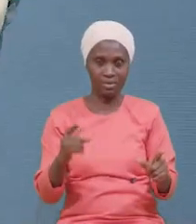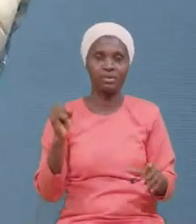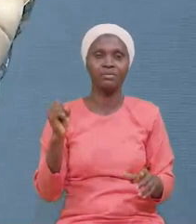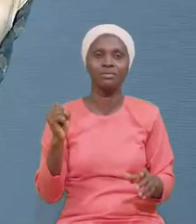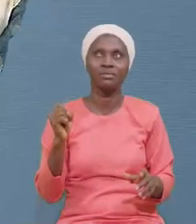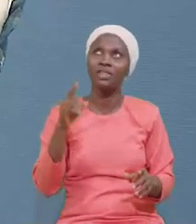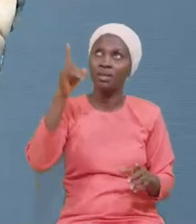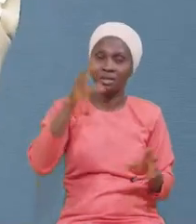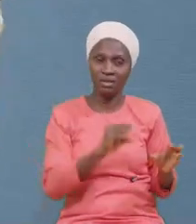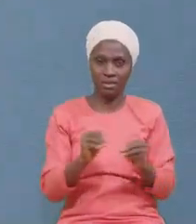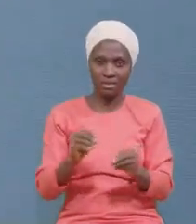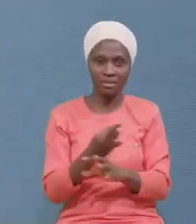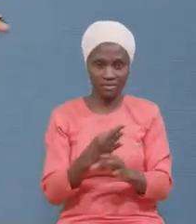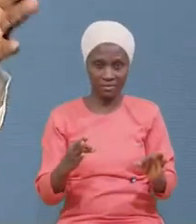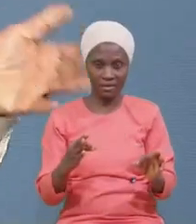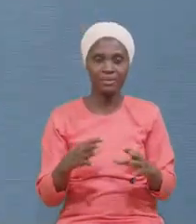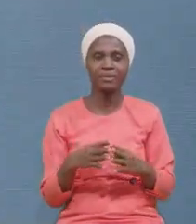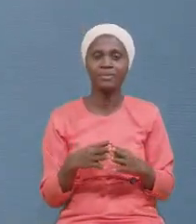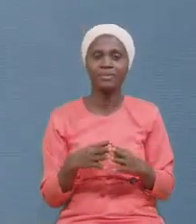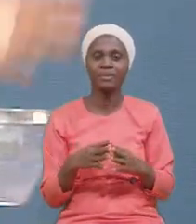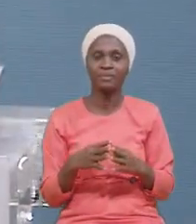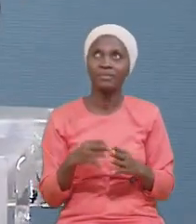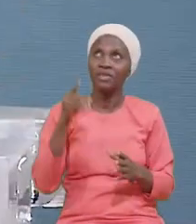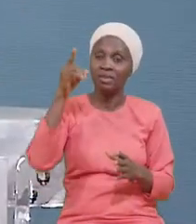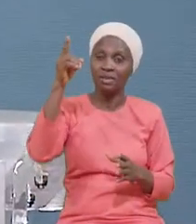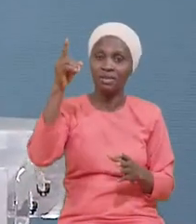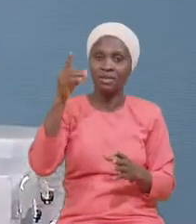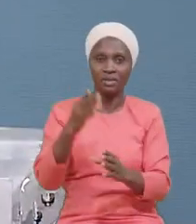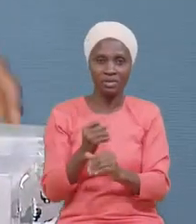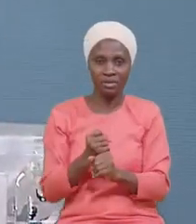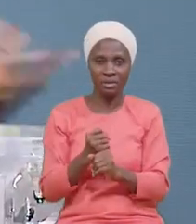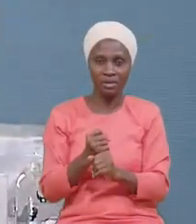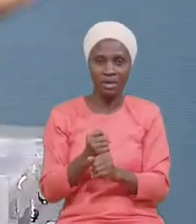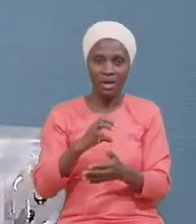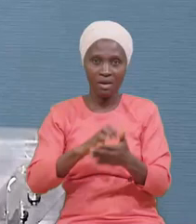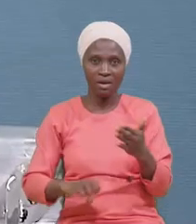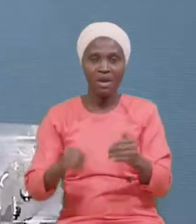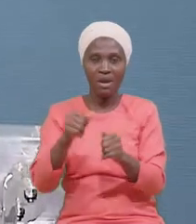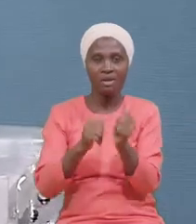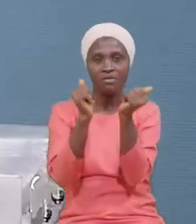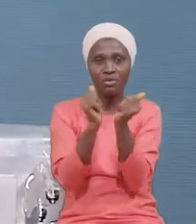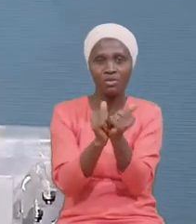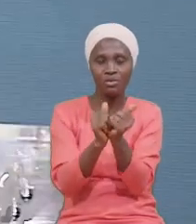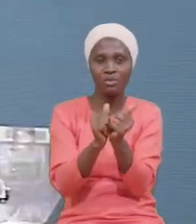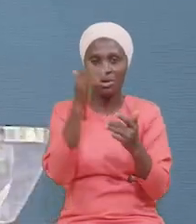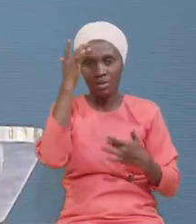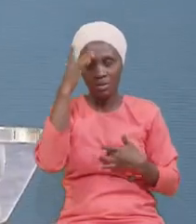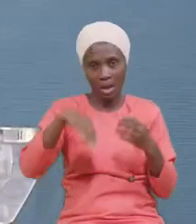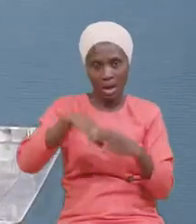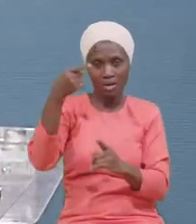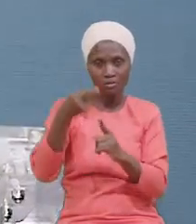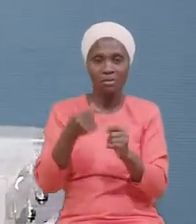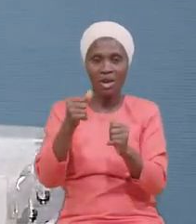istadu. He sets free. Ayana manaku vidudala swechcha istadu. Every yoke of sickness in every life. Prati